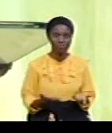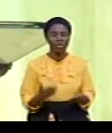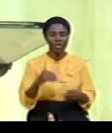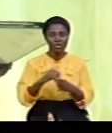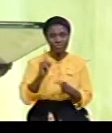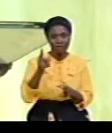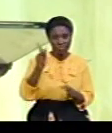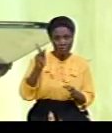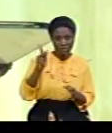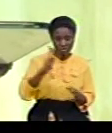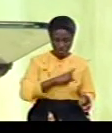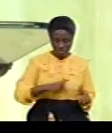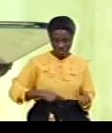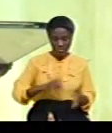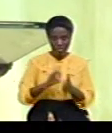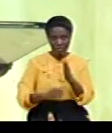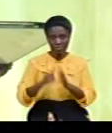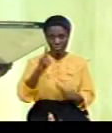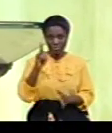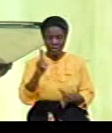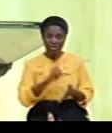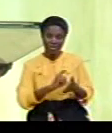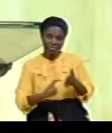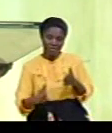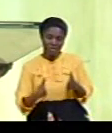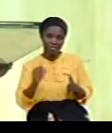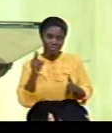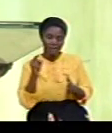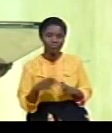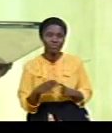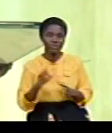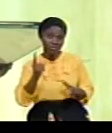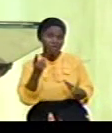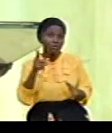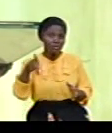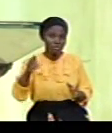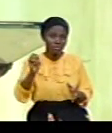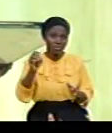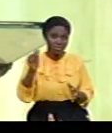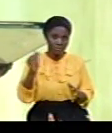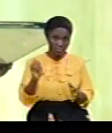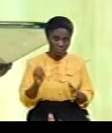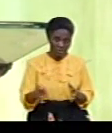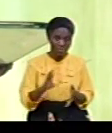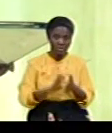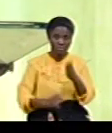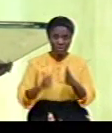and verse 11. 1 Peter chapter 1, verse